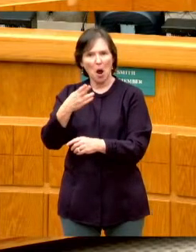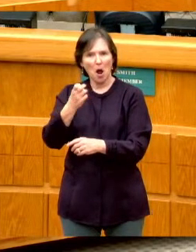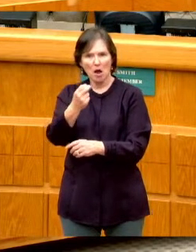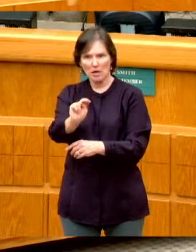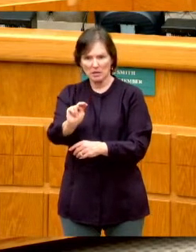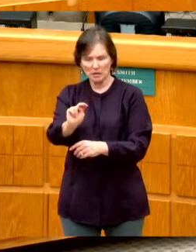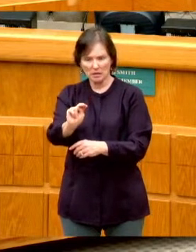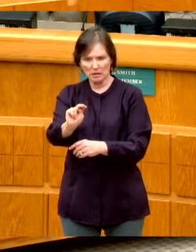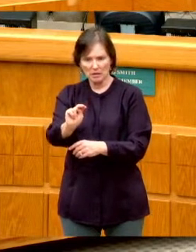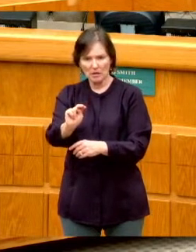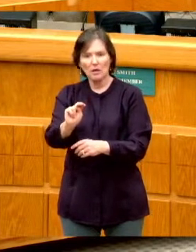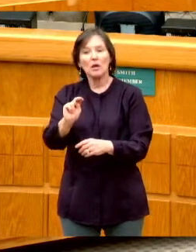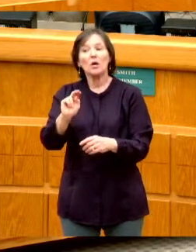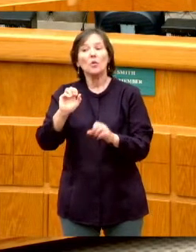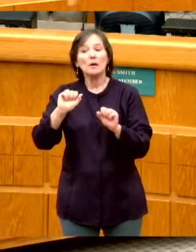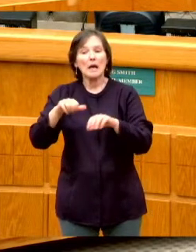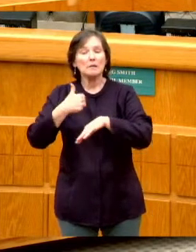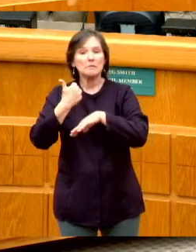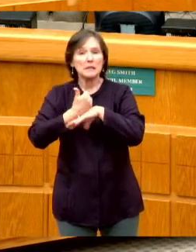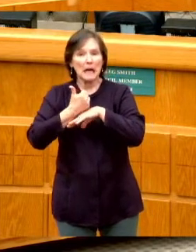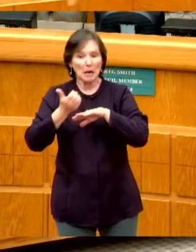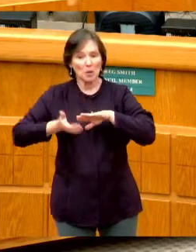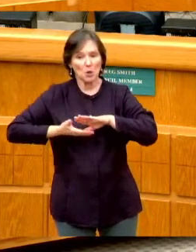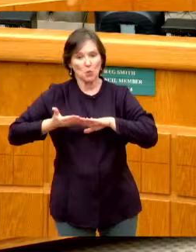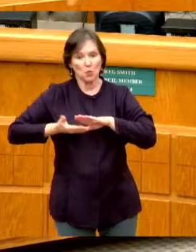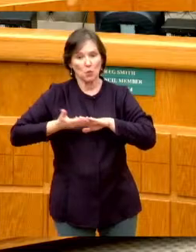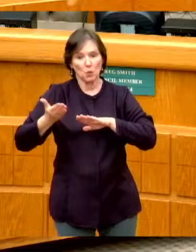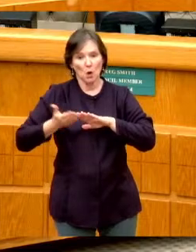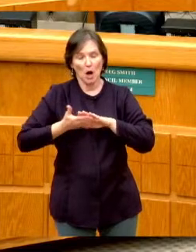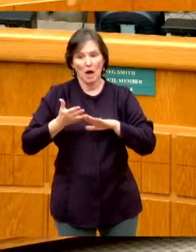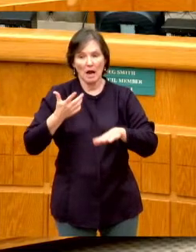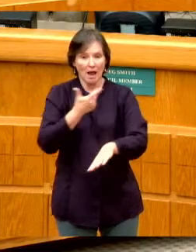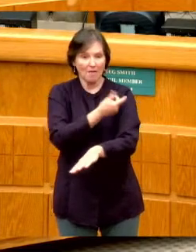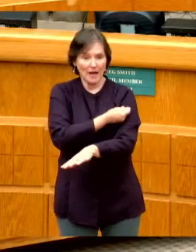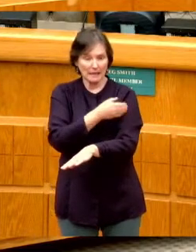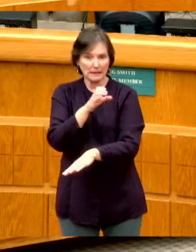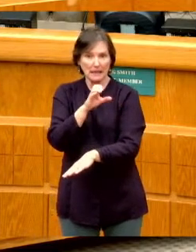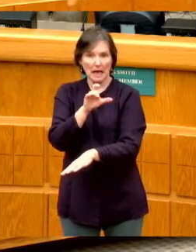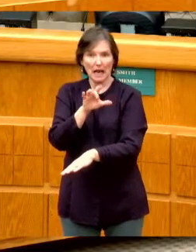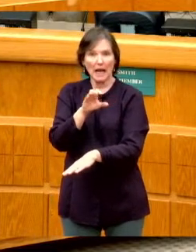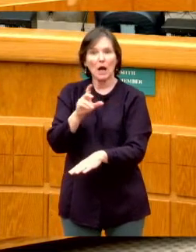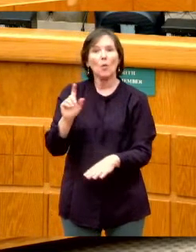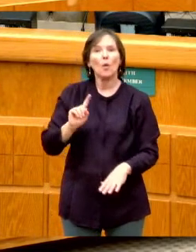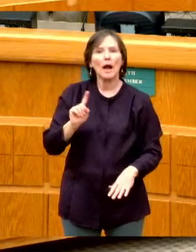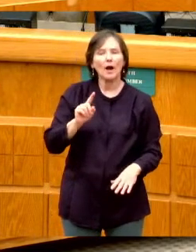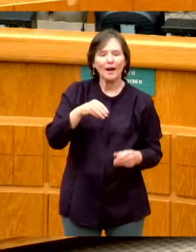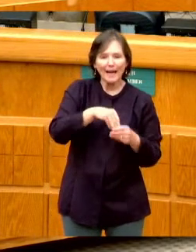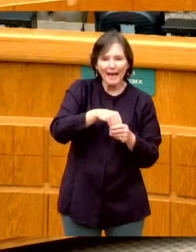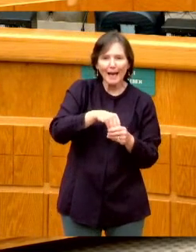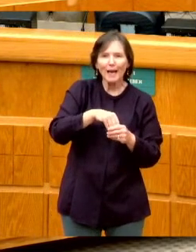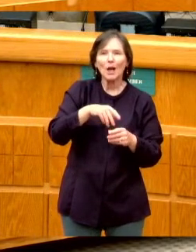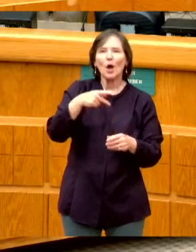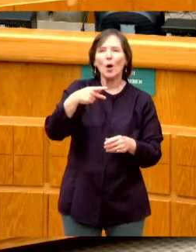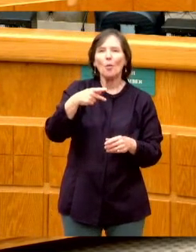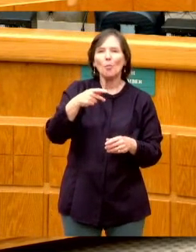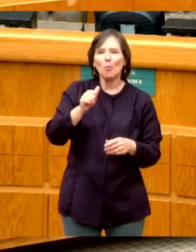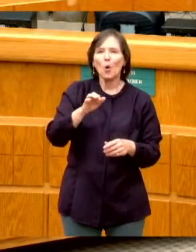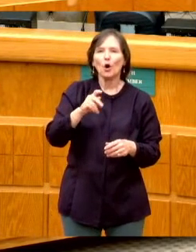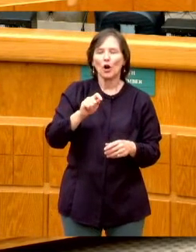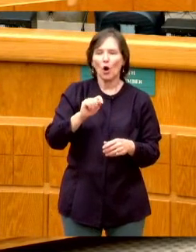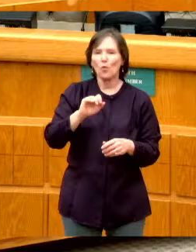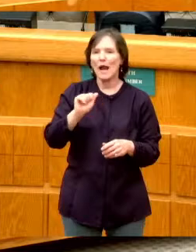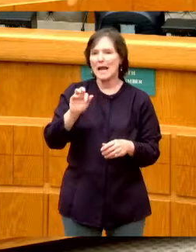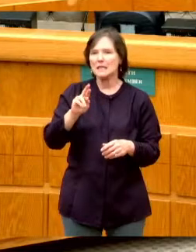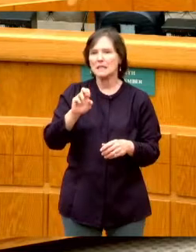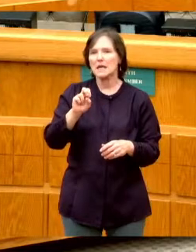run a vaccination clinic early next week in Port Aransas with those doses. So who made that decision? Well, the county